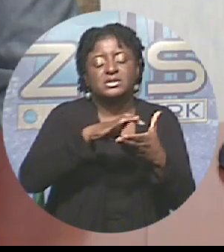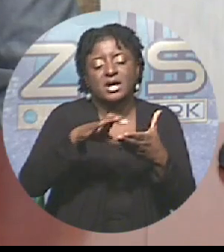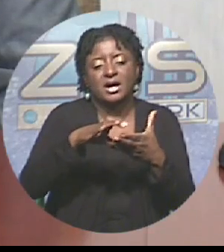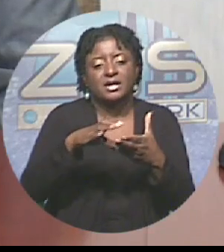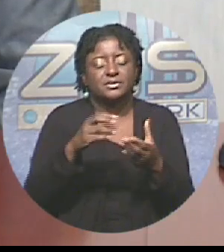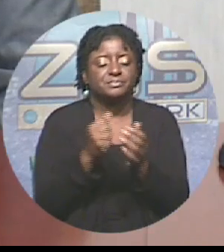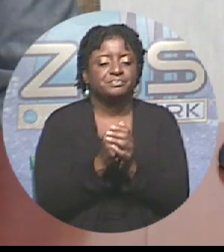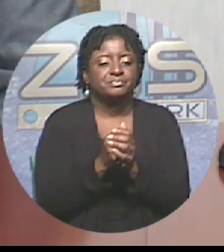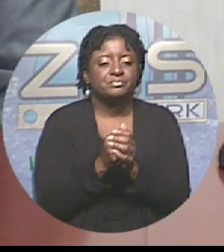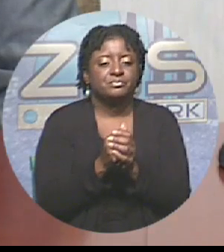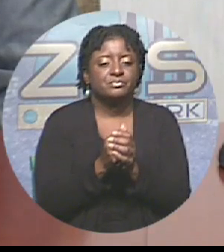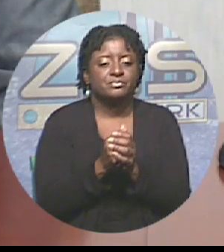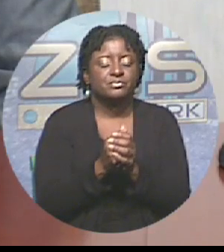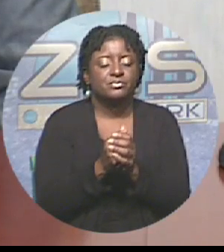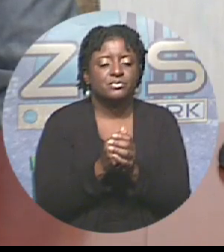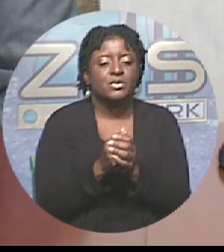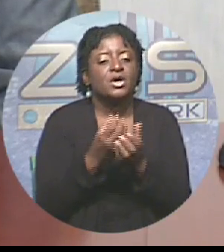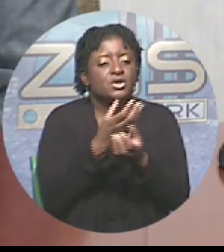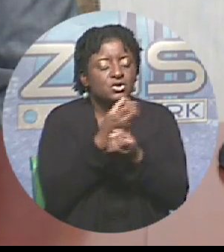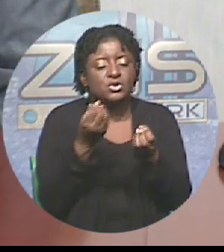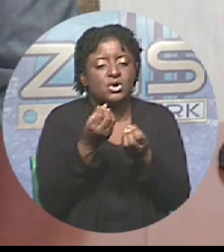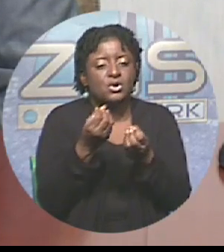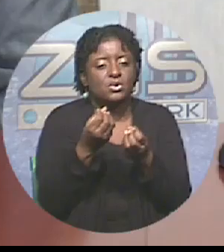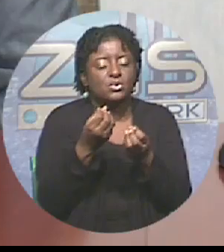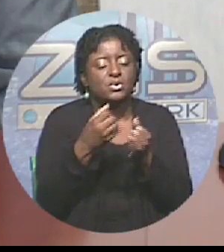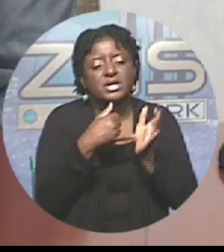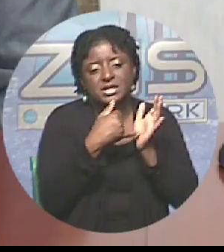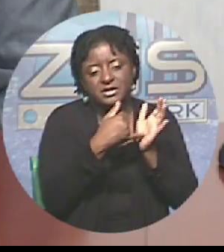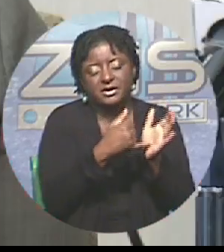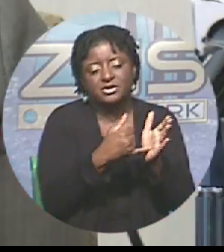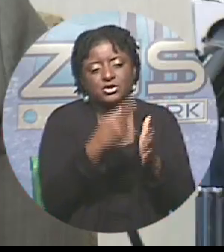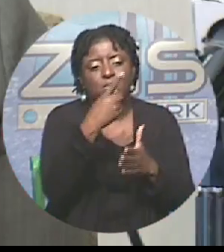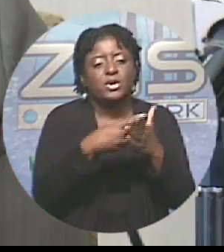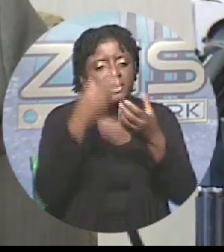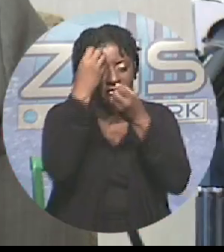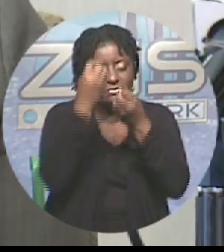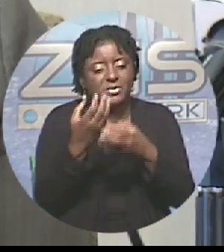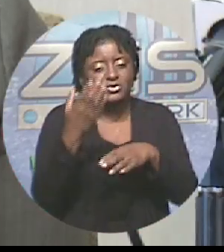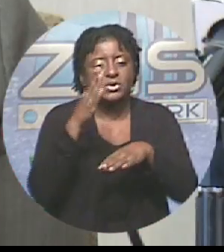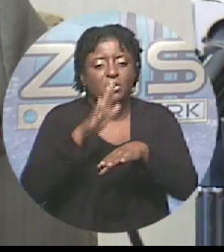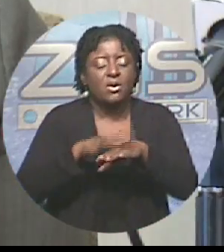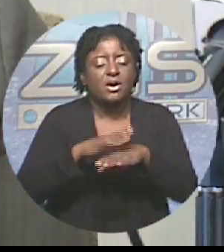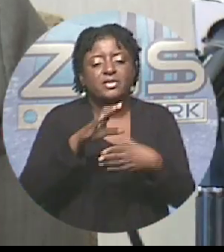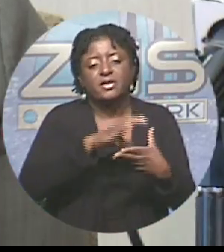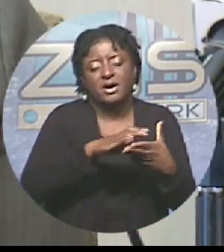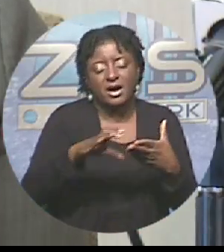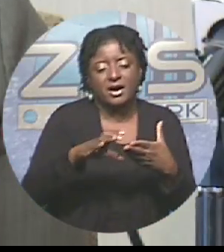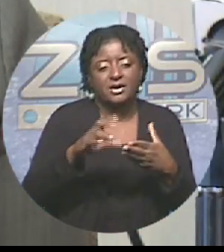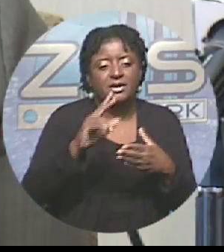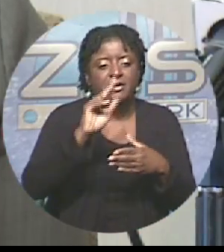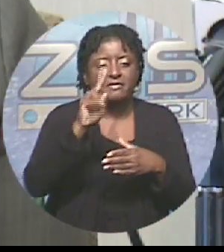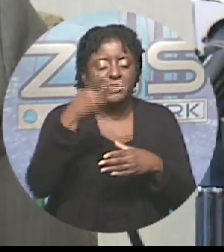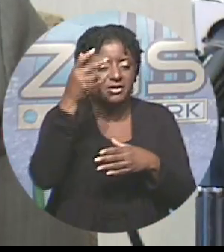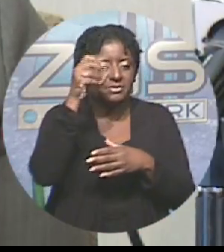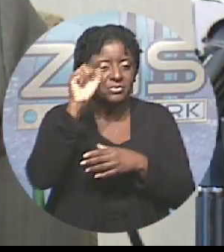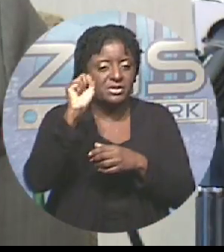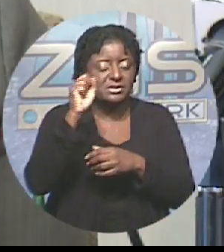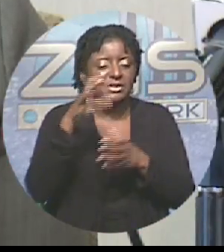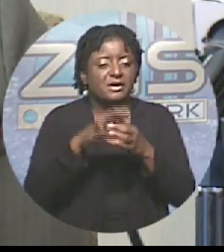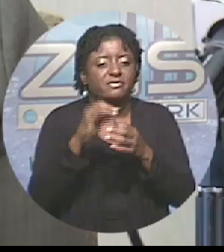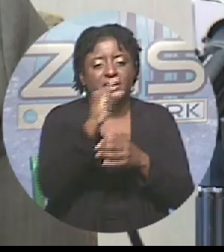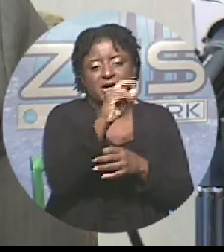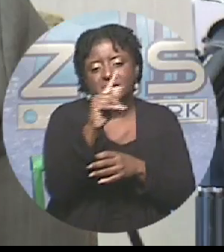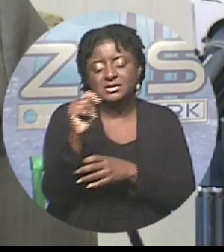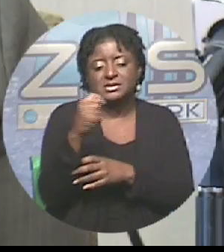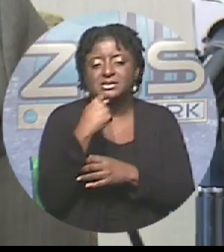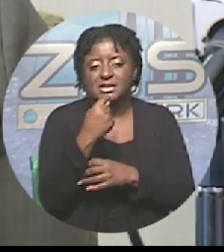clear indication of what information will be contained on the biometric cards, Vice President of Information Technology Dr. Raymond Wells said